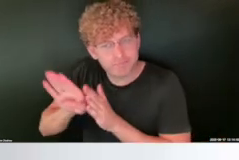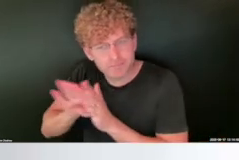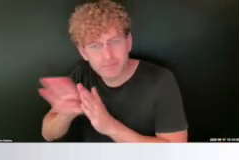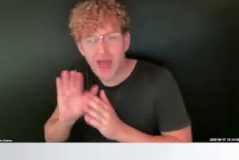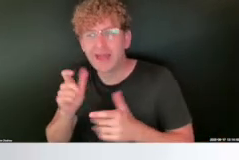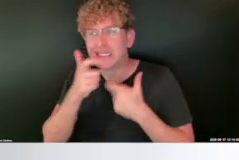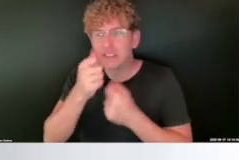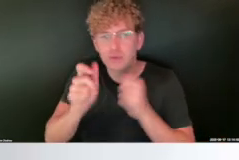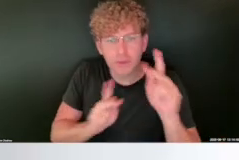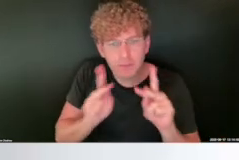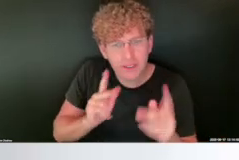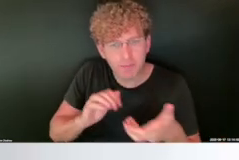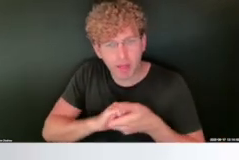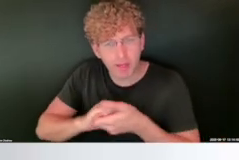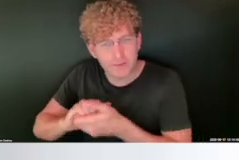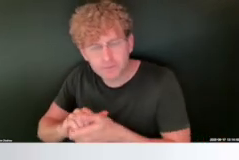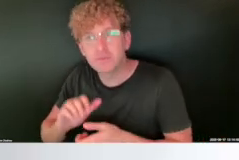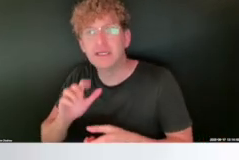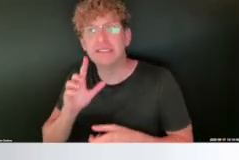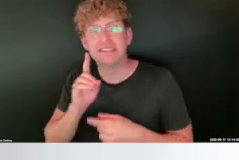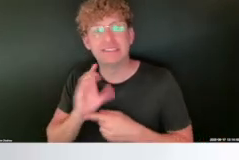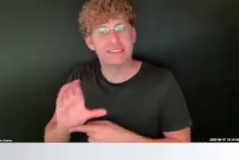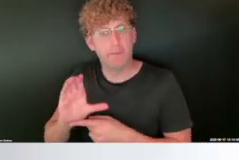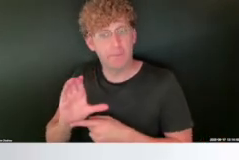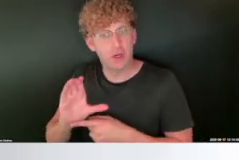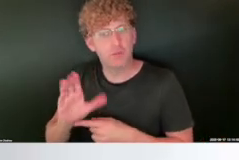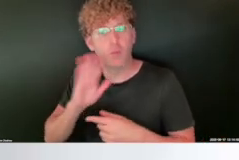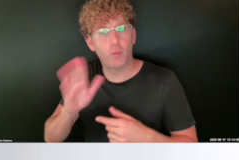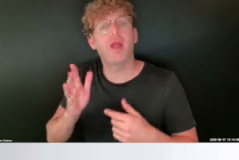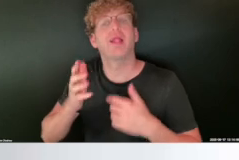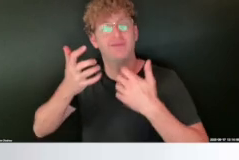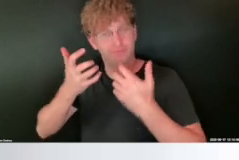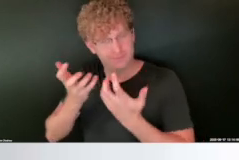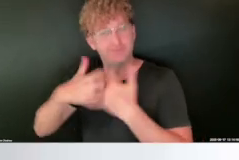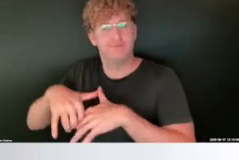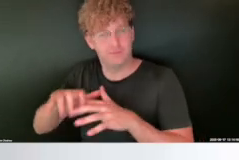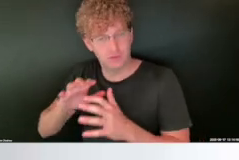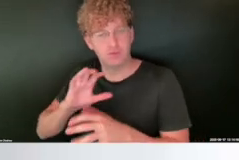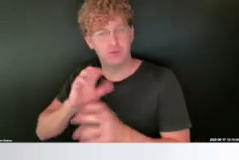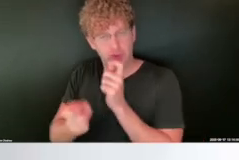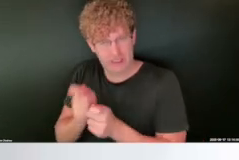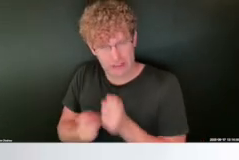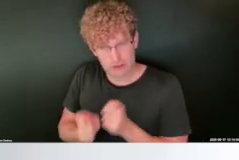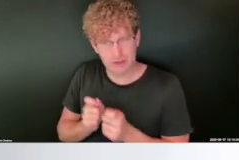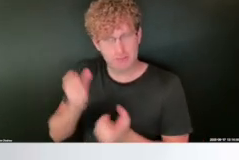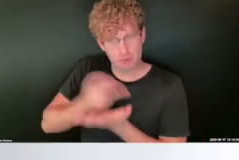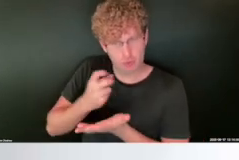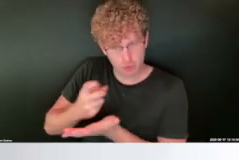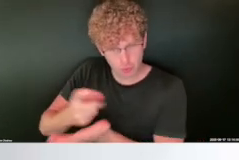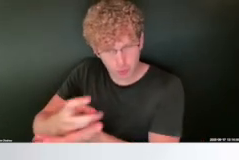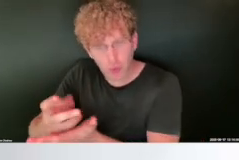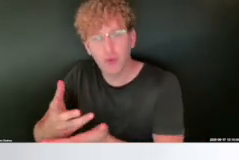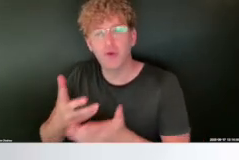we begin to implement the changes approved by the board into the various incentive projects. We also use